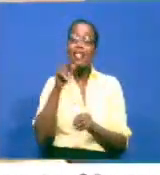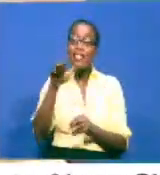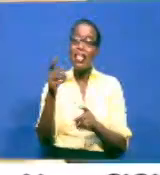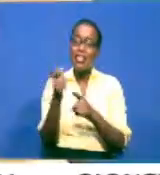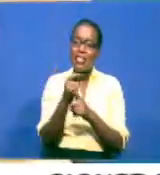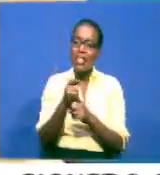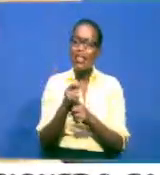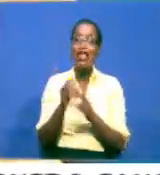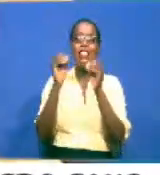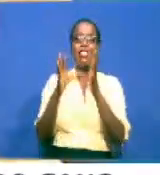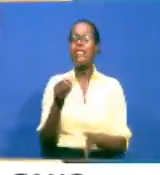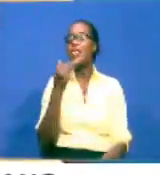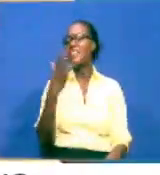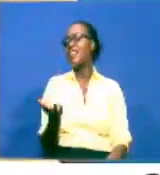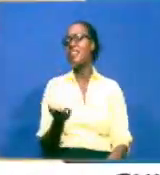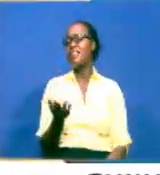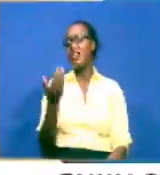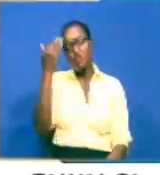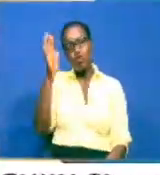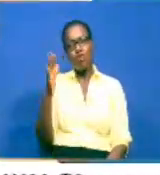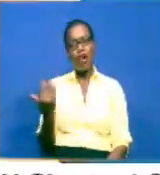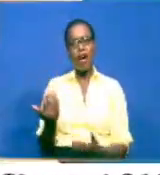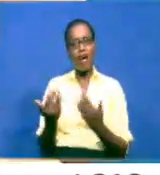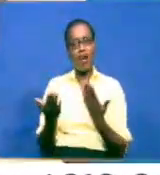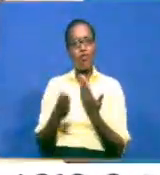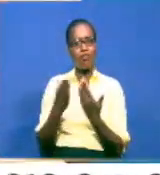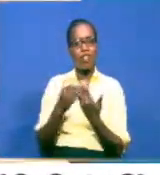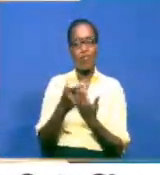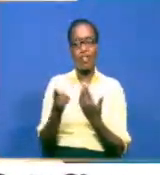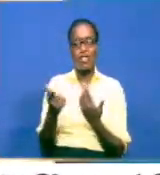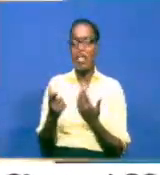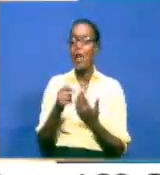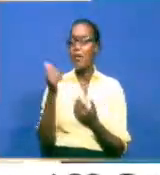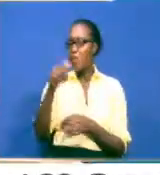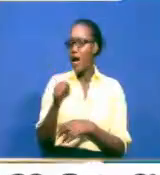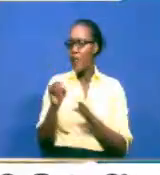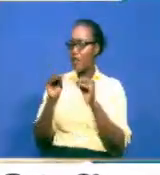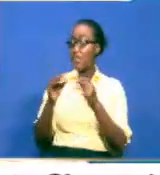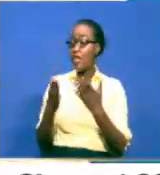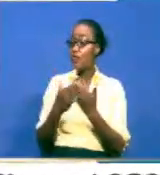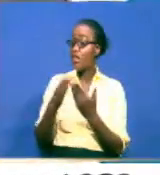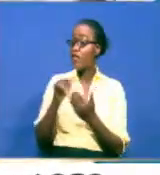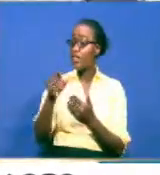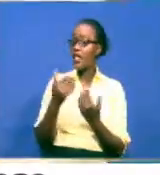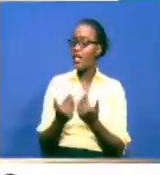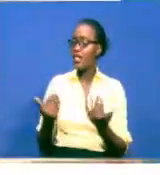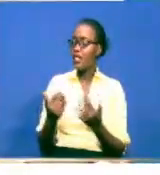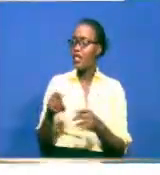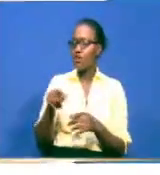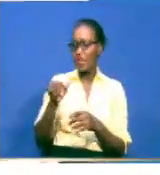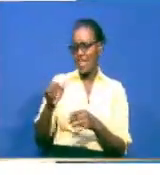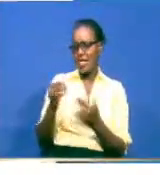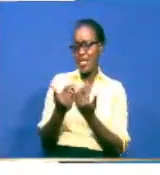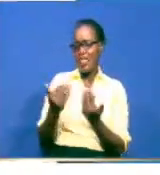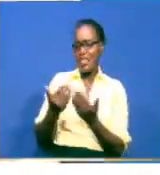they're not teachers. They don't know how to handle these children. So they have not been told how to handle their children. So you'll find that these children will lag behind.